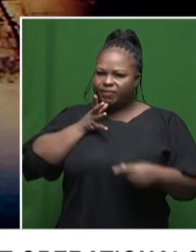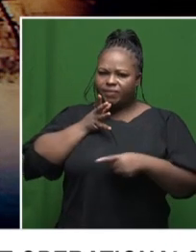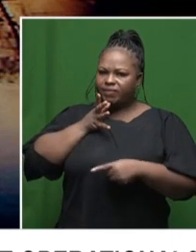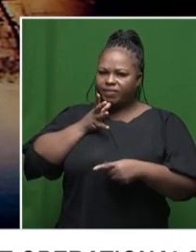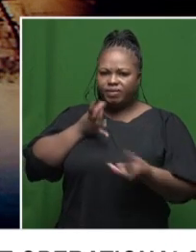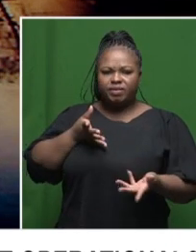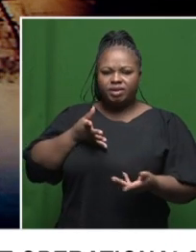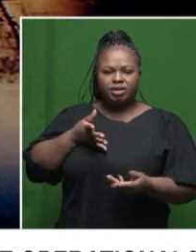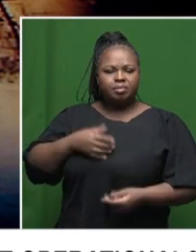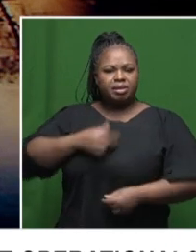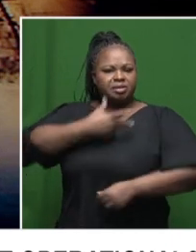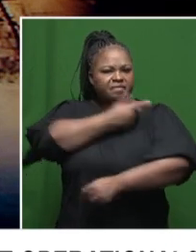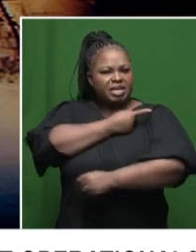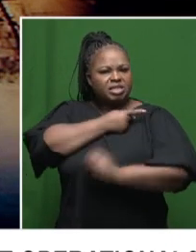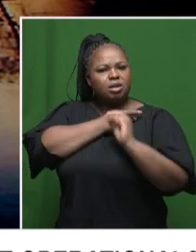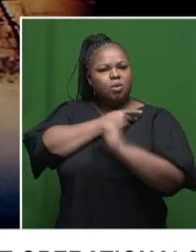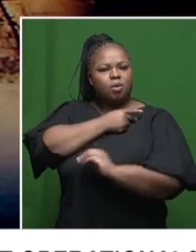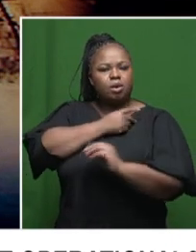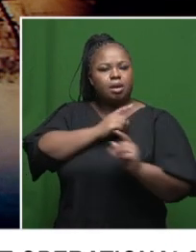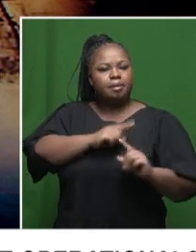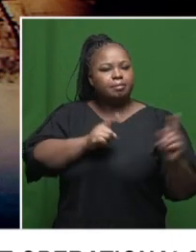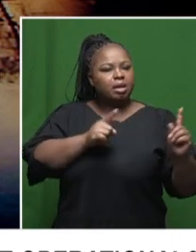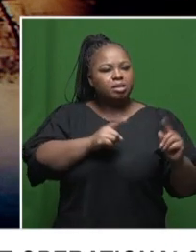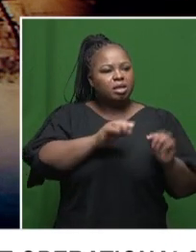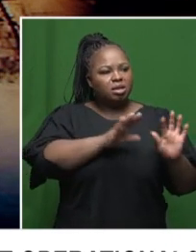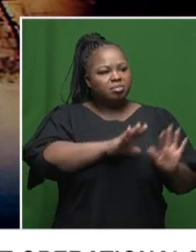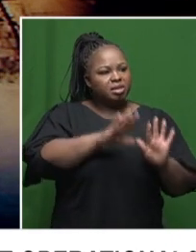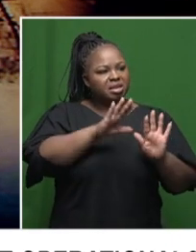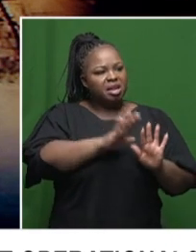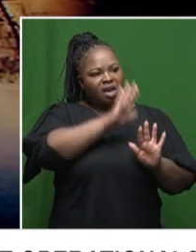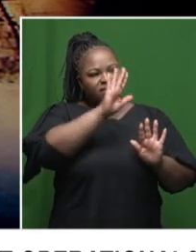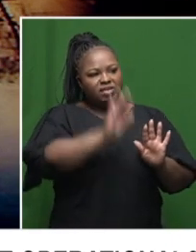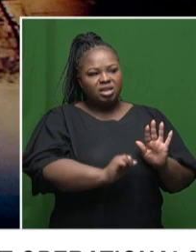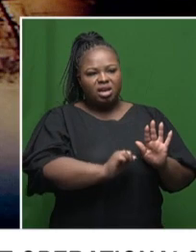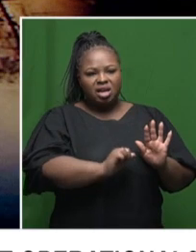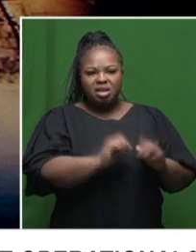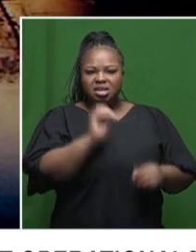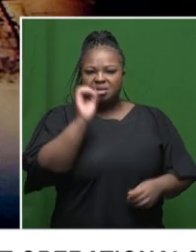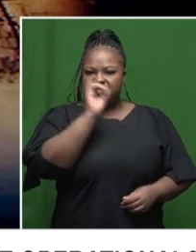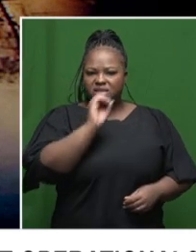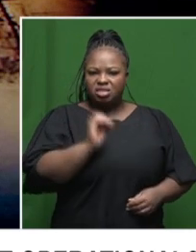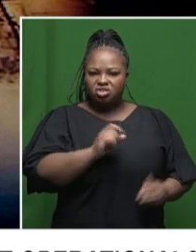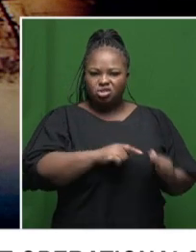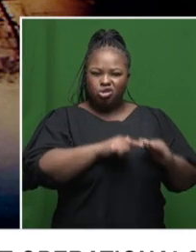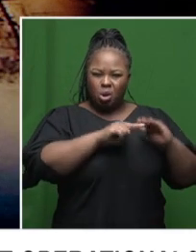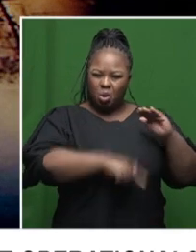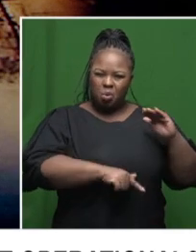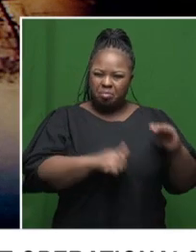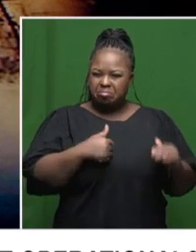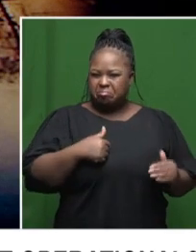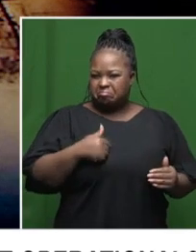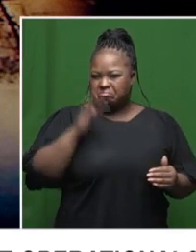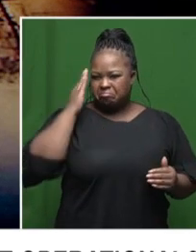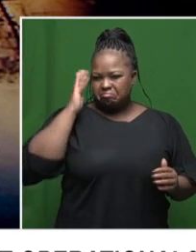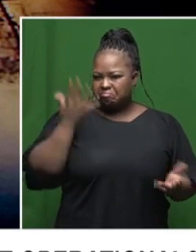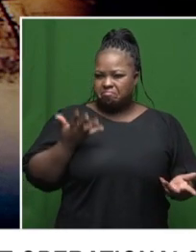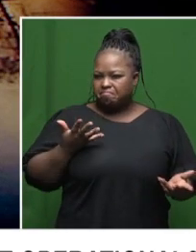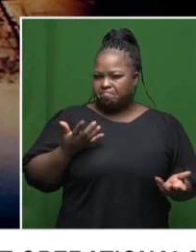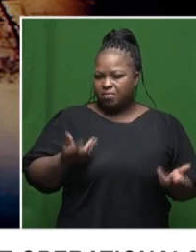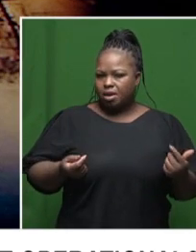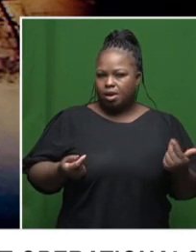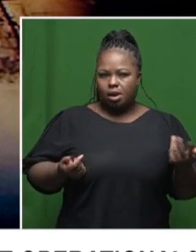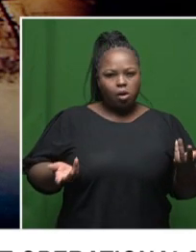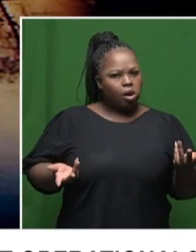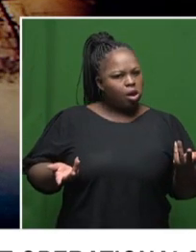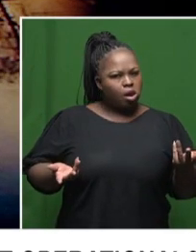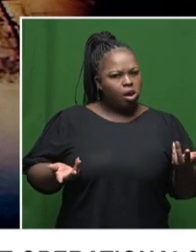are astonishingly low. I mean, I'm not sure if it's, I don't know, you can tell me, but I think it's something like,